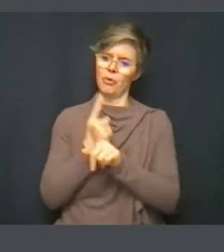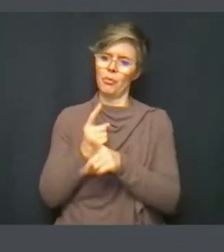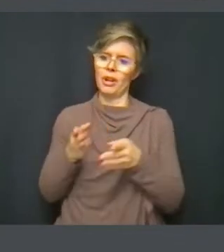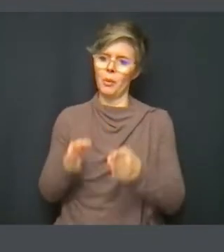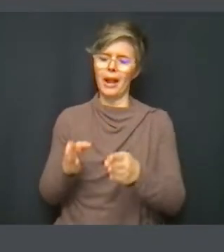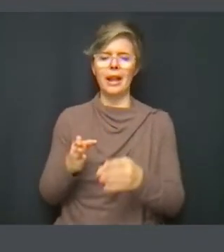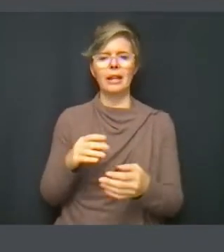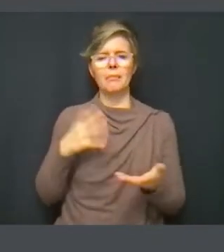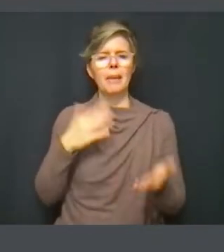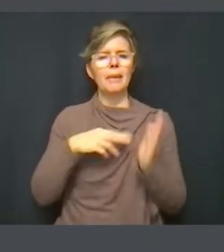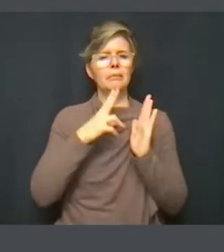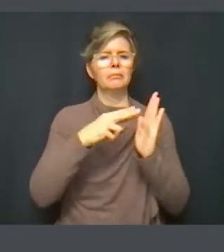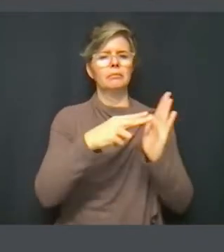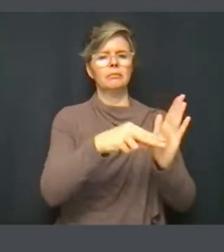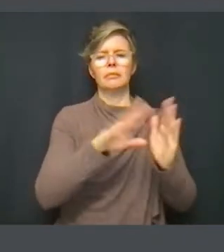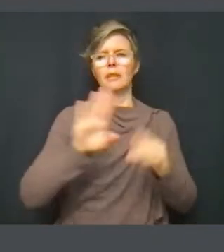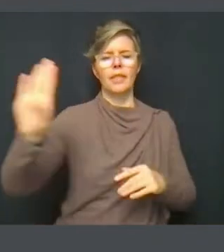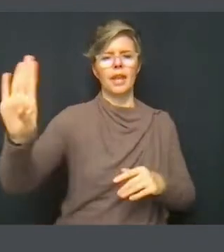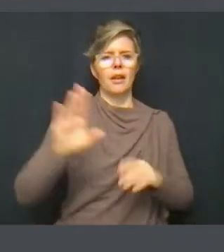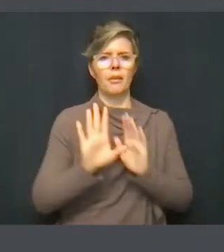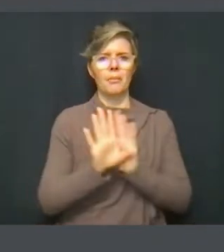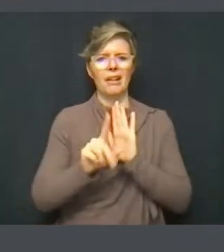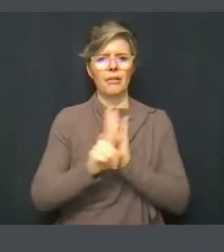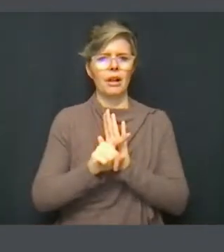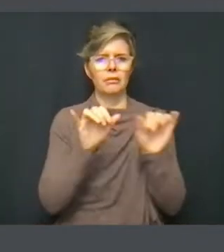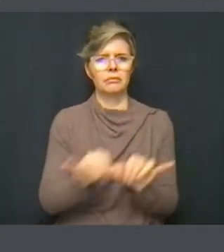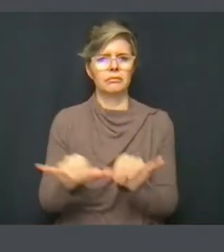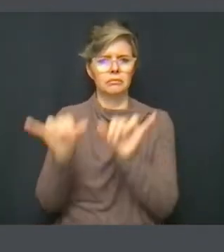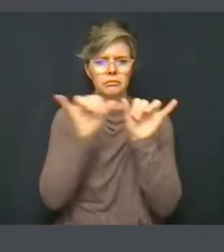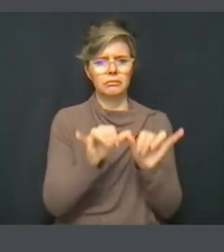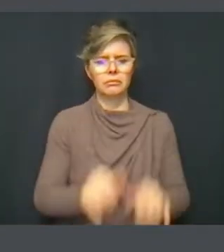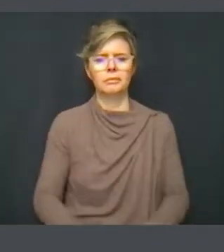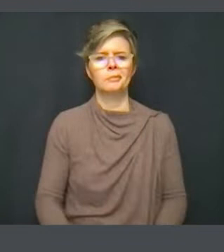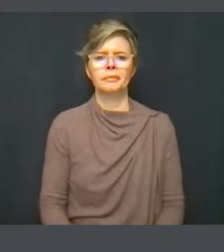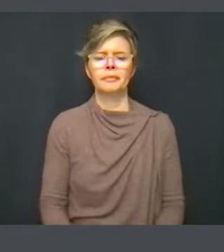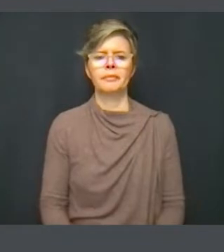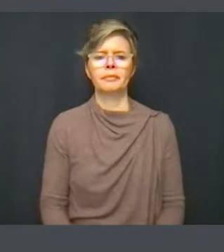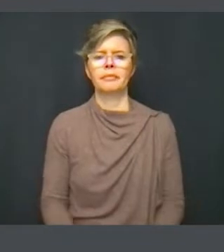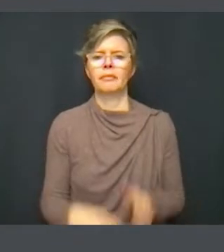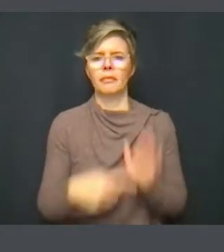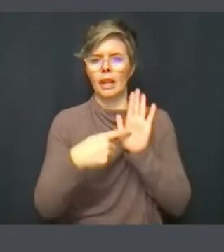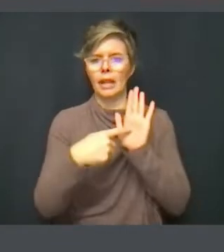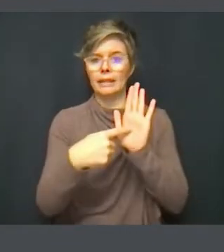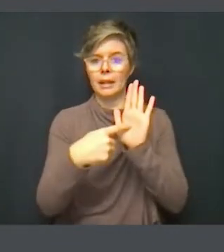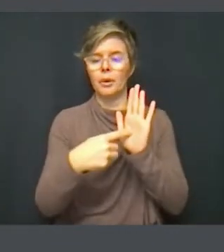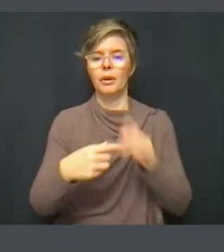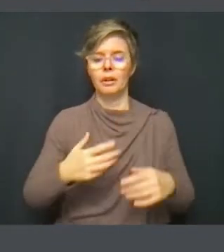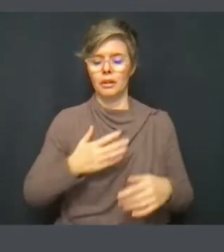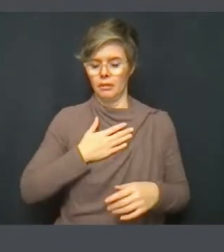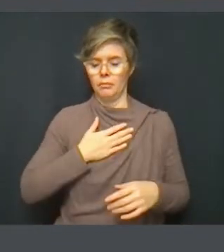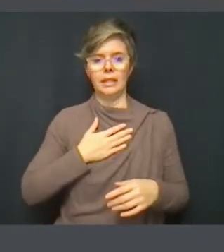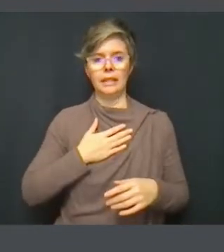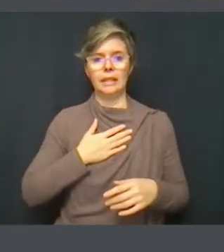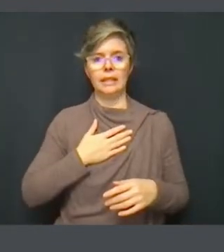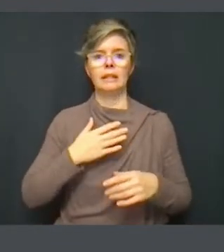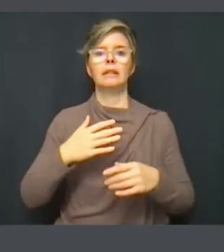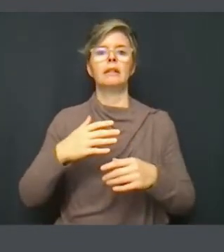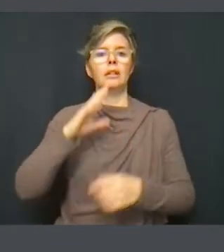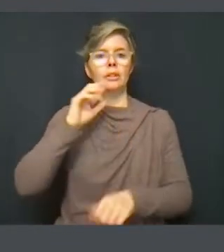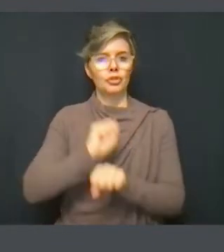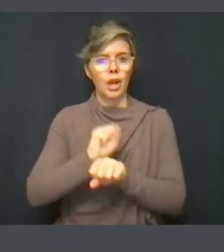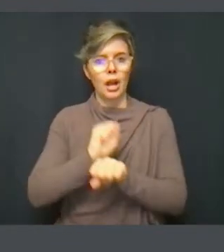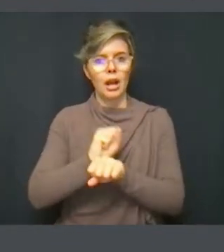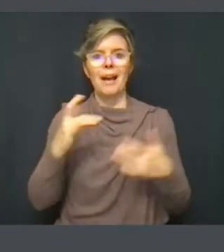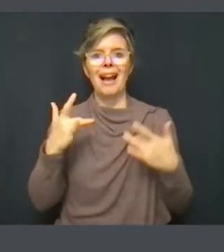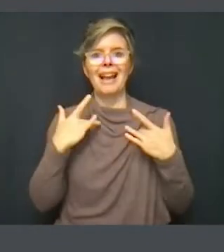So for example, when I worked as a clinician, there was a time in my clinical practice where I did a lot of early intervention. So I would go to kids' homes